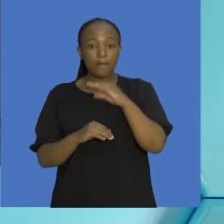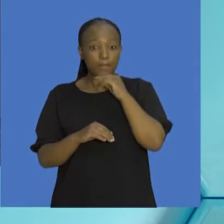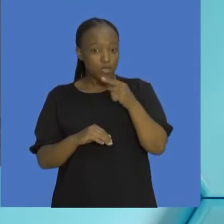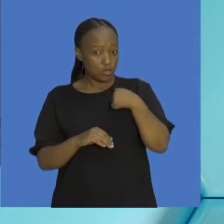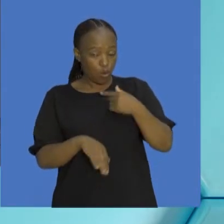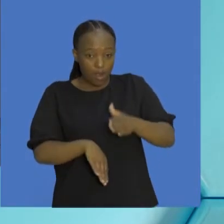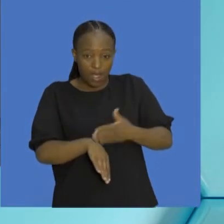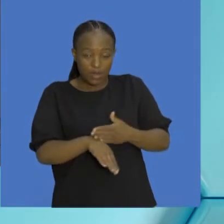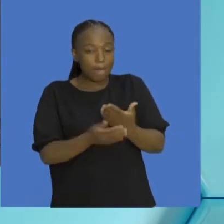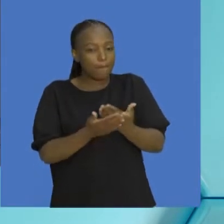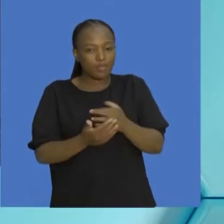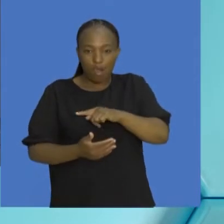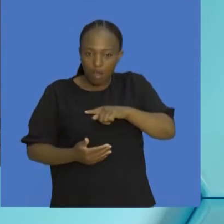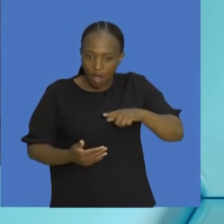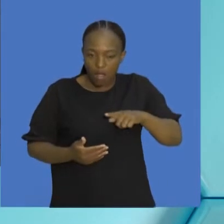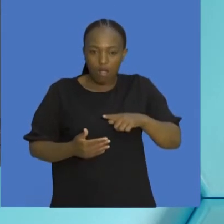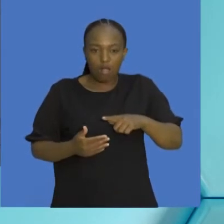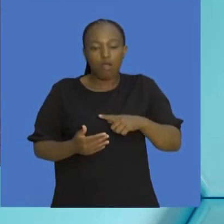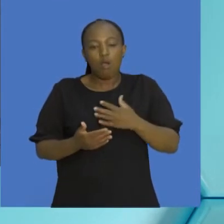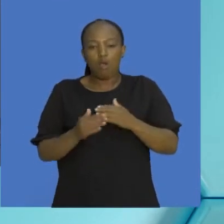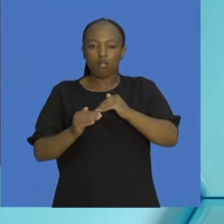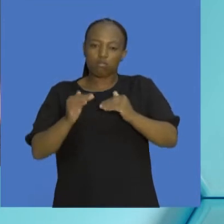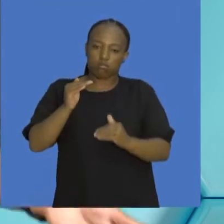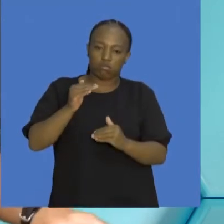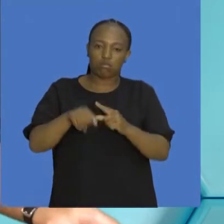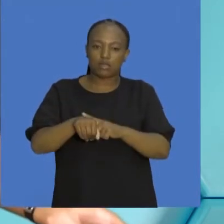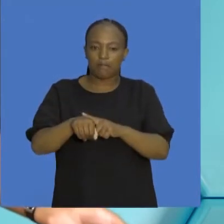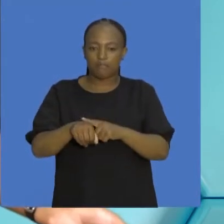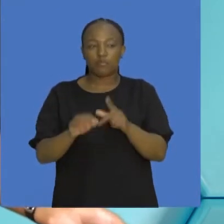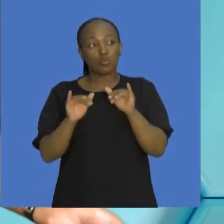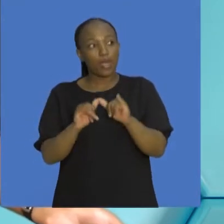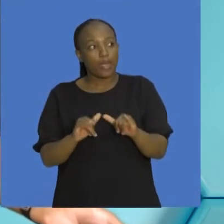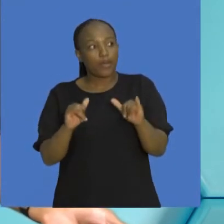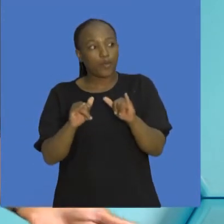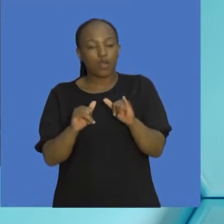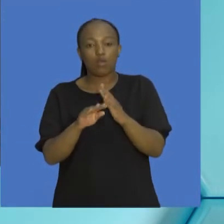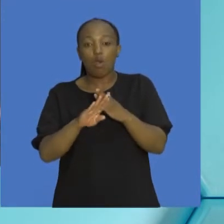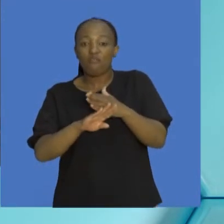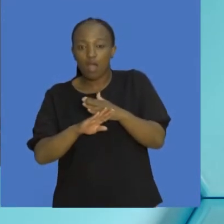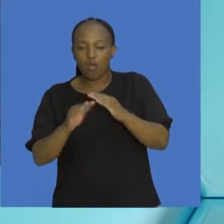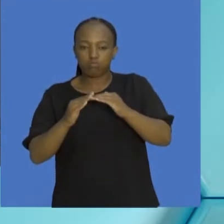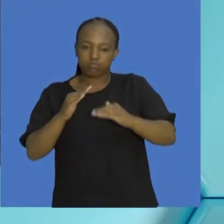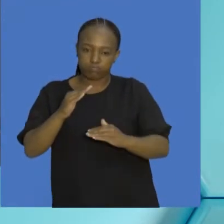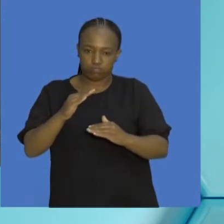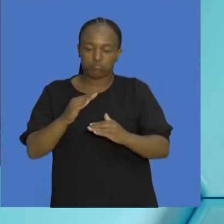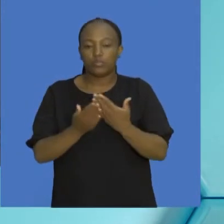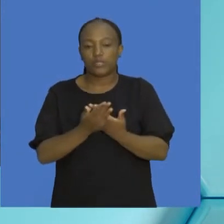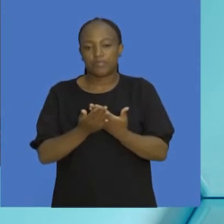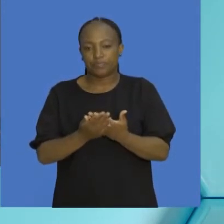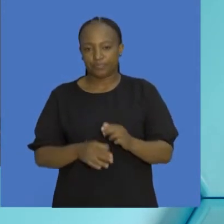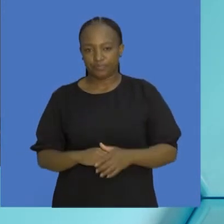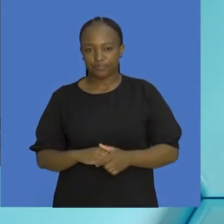it mean you'll wait that? It could be longer, could be shorter. Make sense? Which is possible.